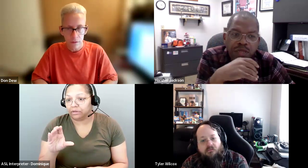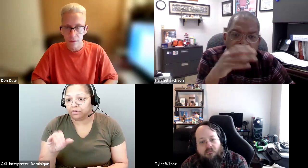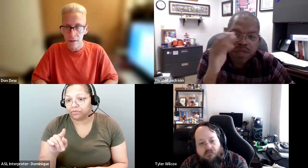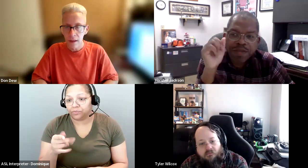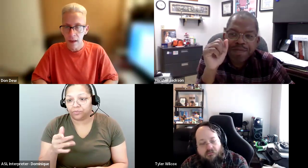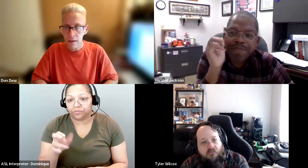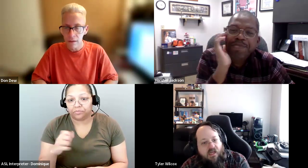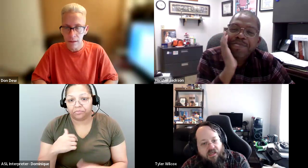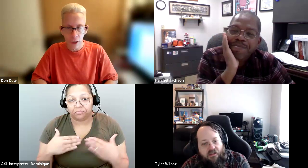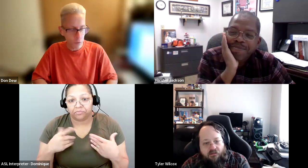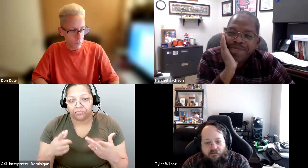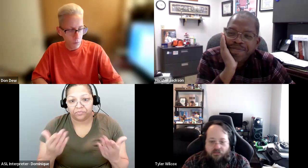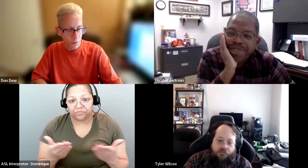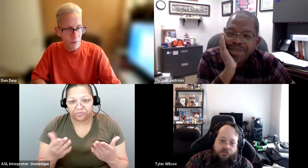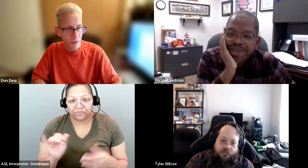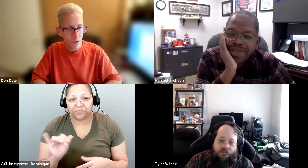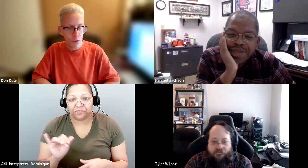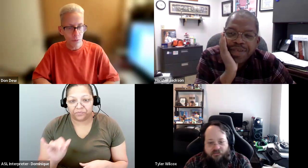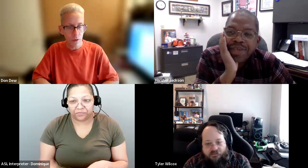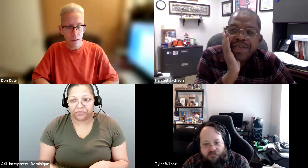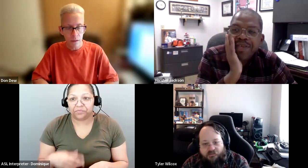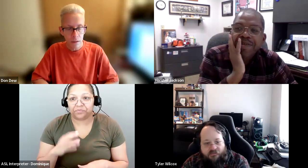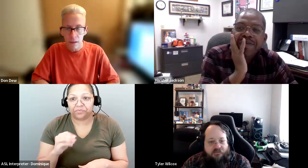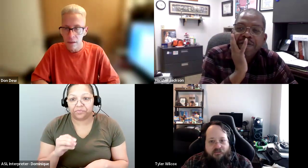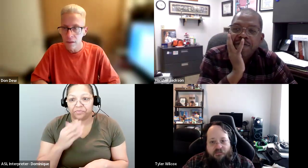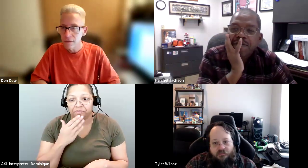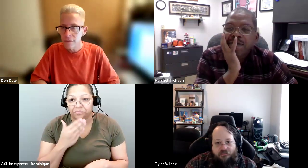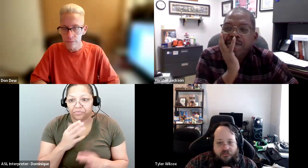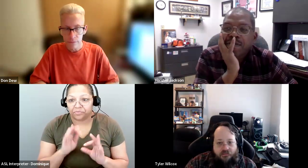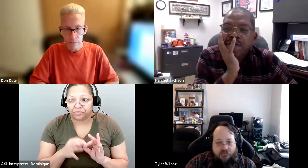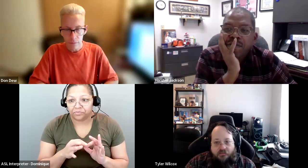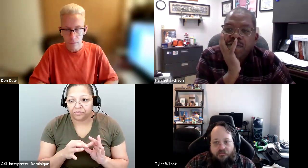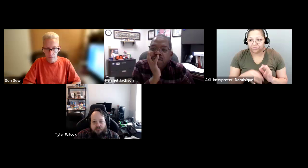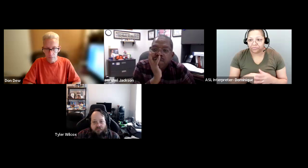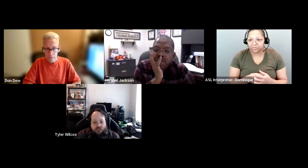too. And Hi, thank Don. you for interpreting.